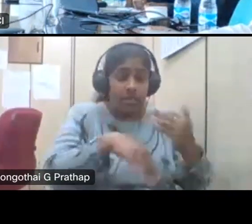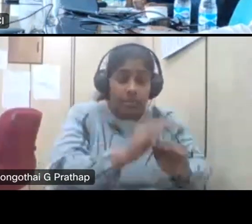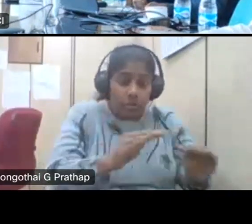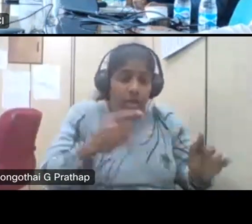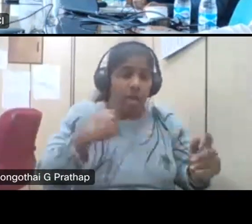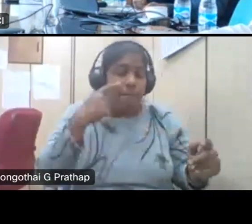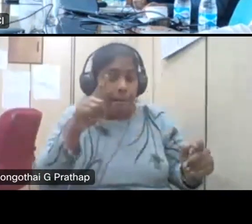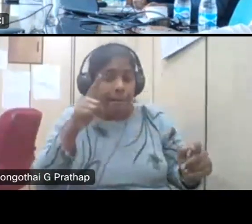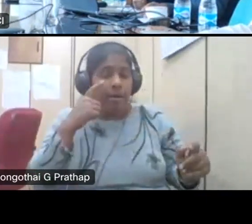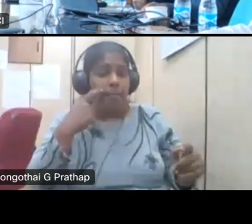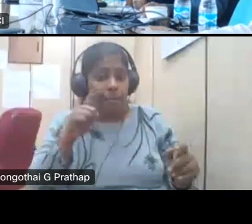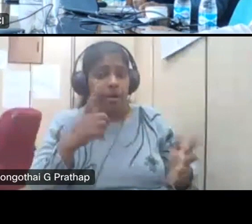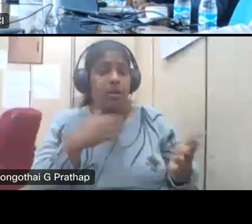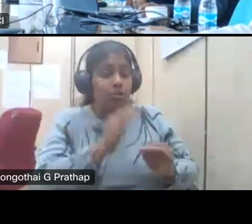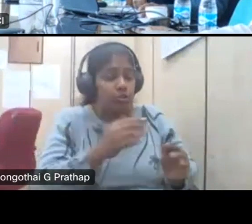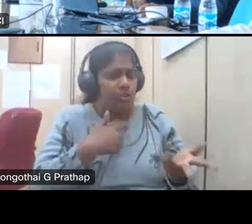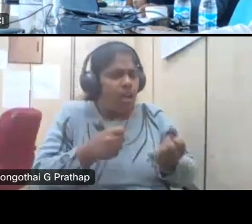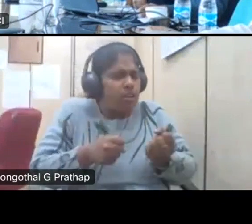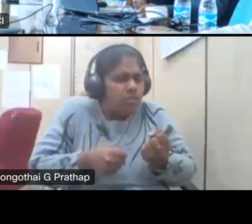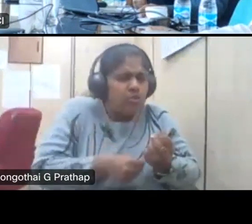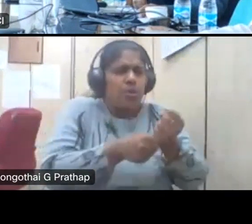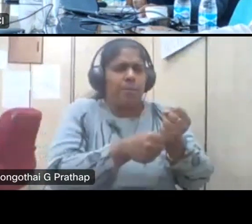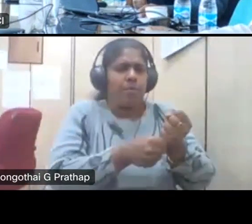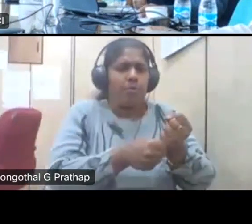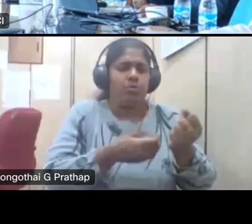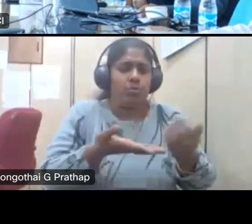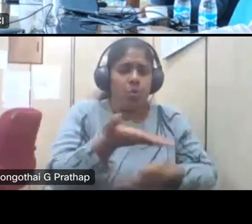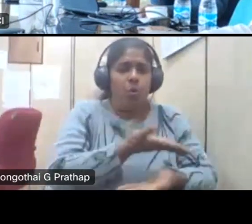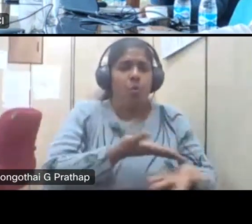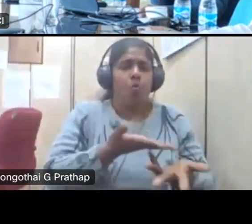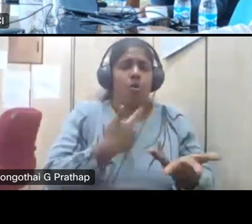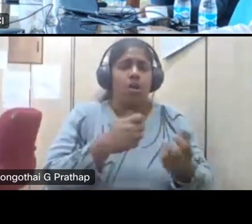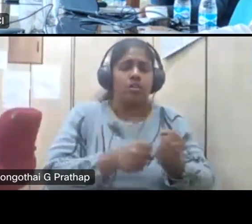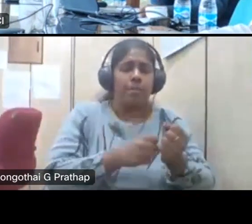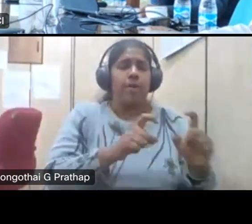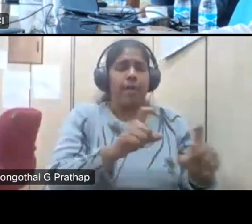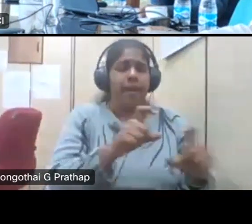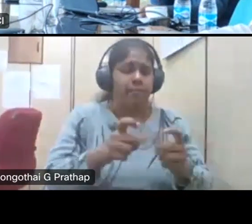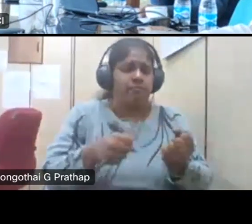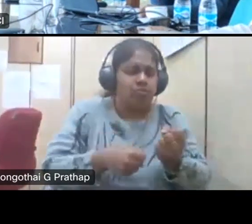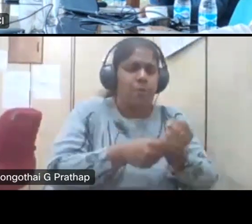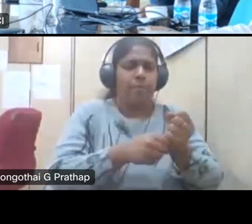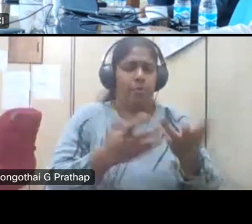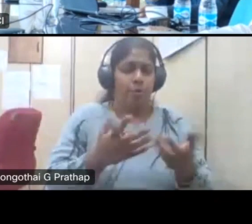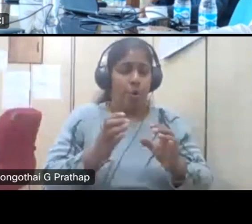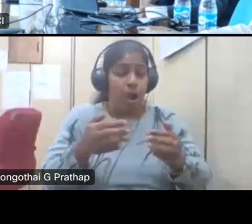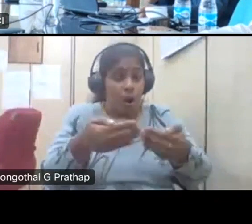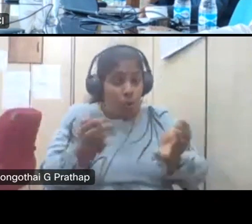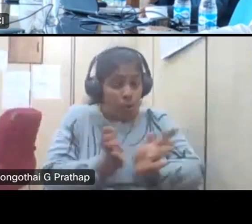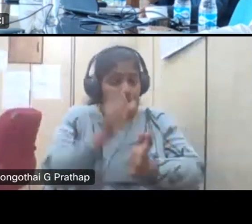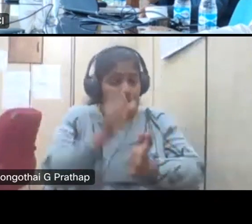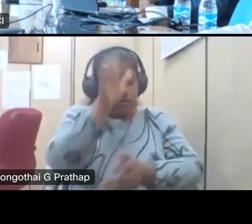parent, each and every person who comes across a child with Down syndrome. We have support groups across the